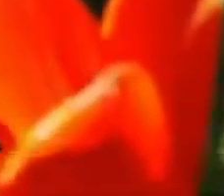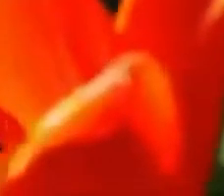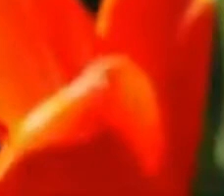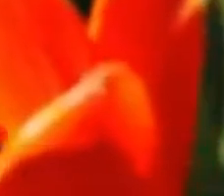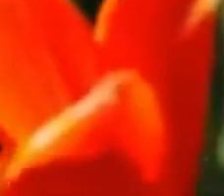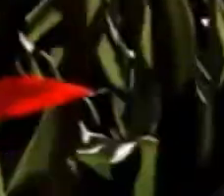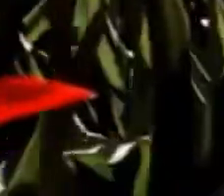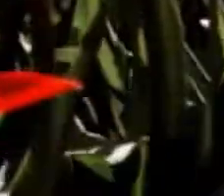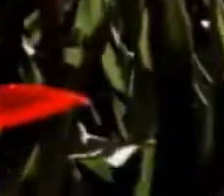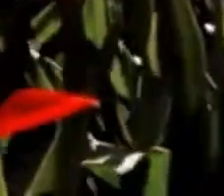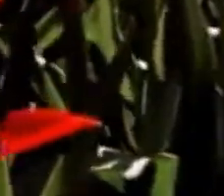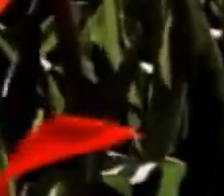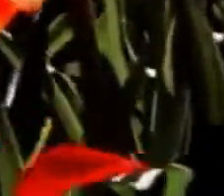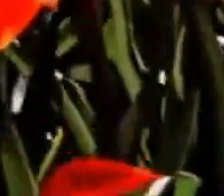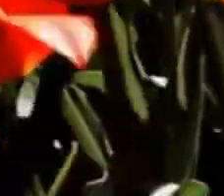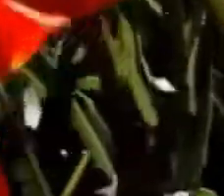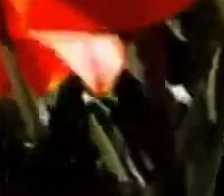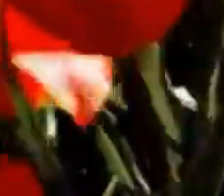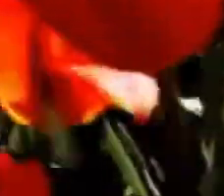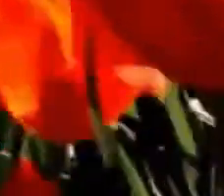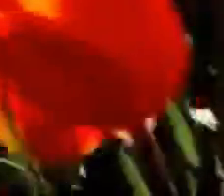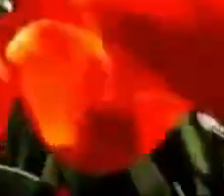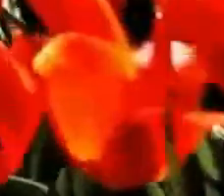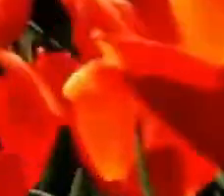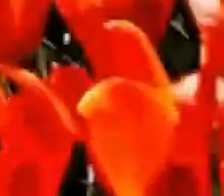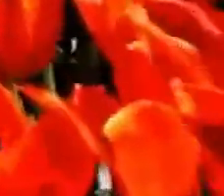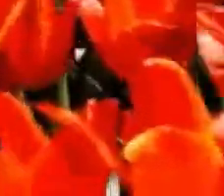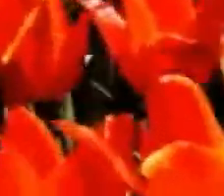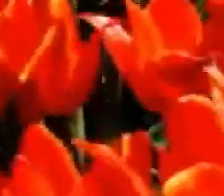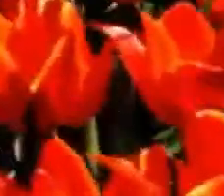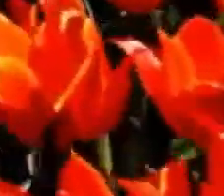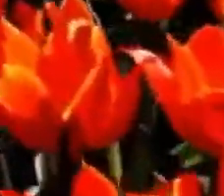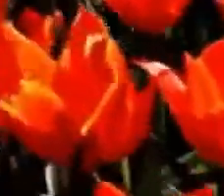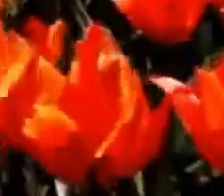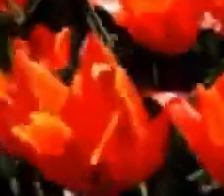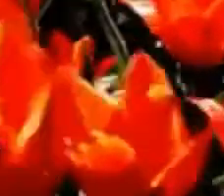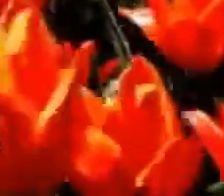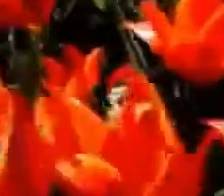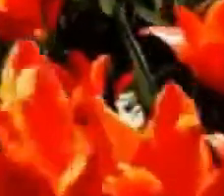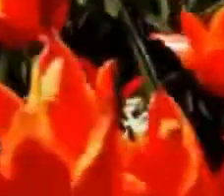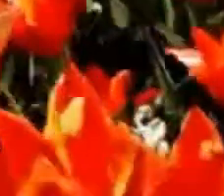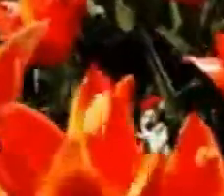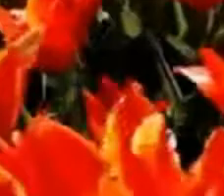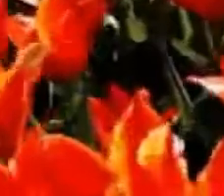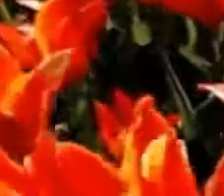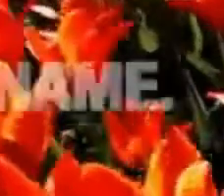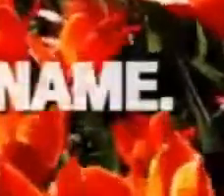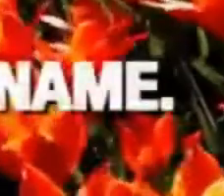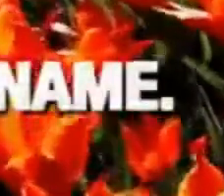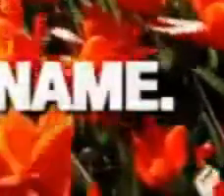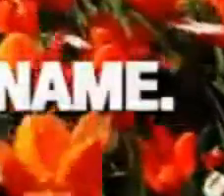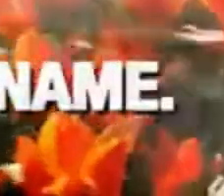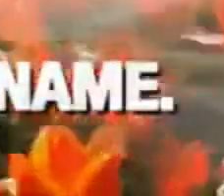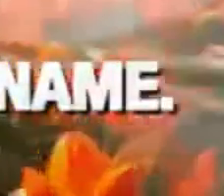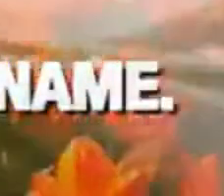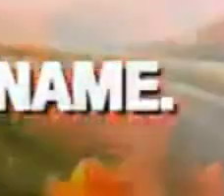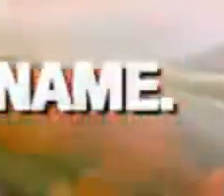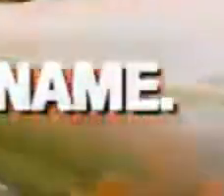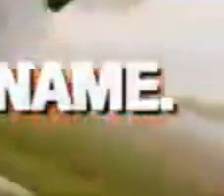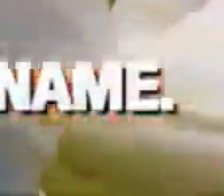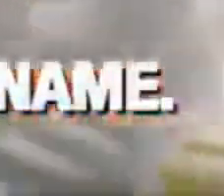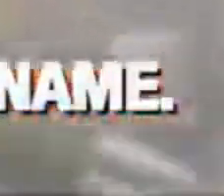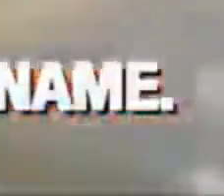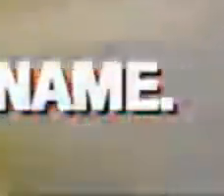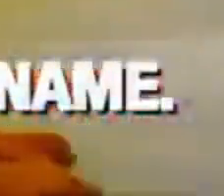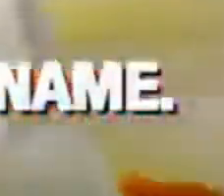love. In your garden, Lord, I find rest for my soul. Among lilies